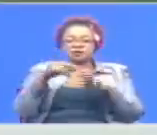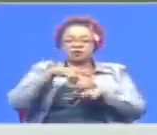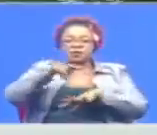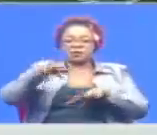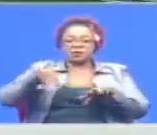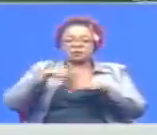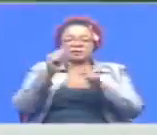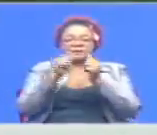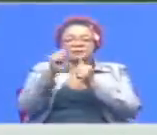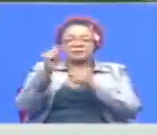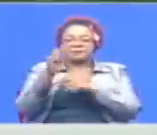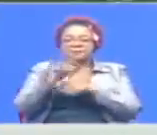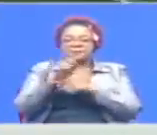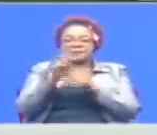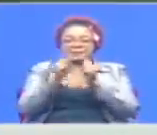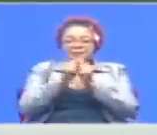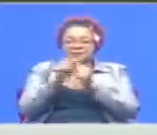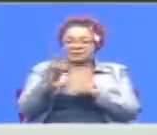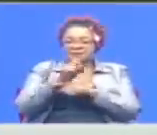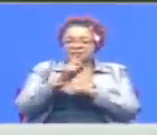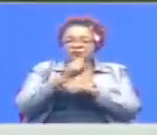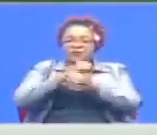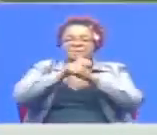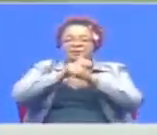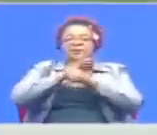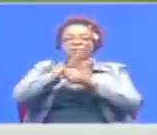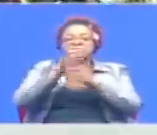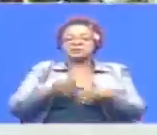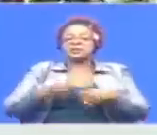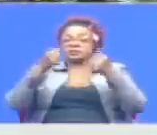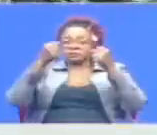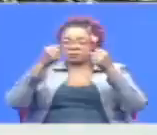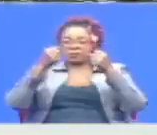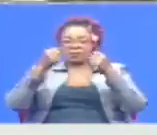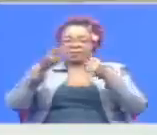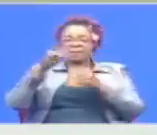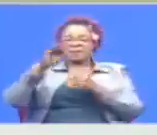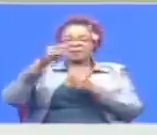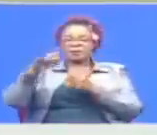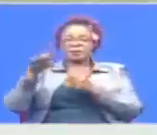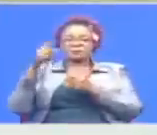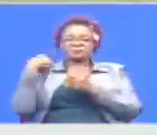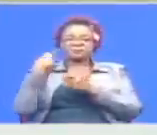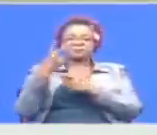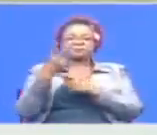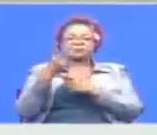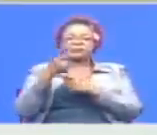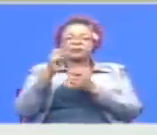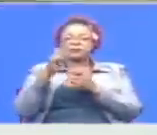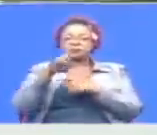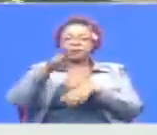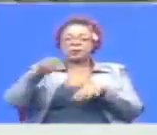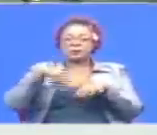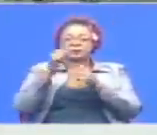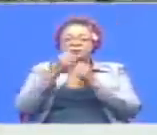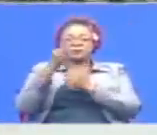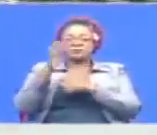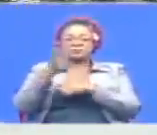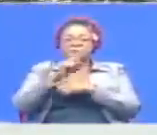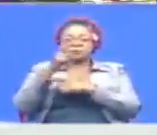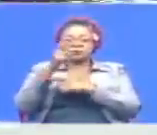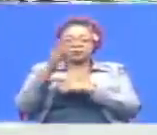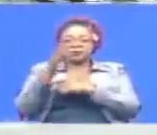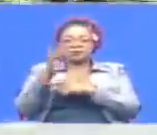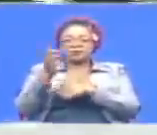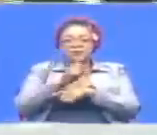13 minutes and 10 seconds to defend his title. Mutai Michael came in second in 2 hours and 13 minutes and 23